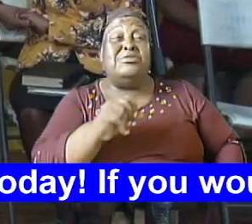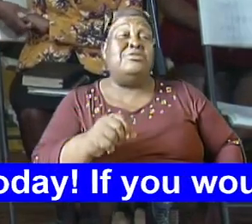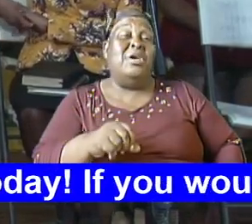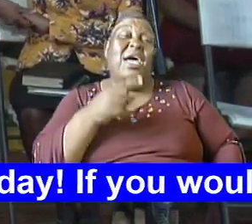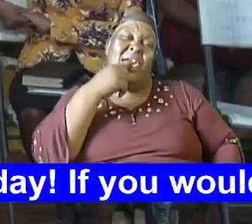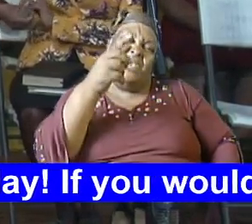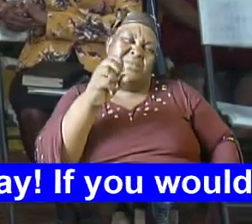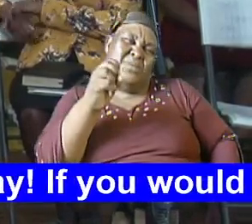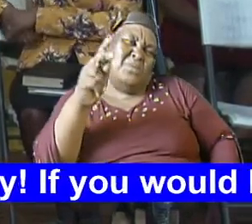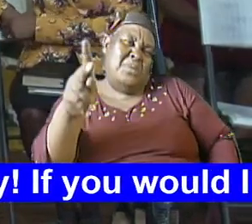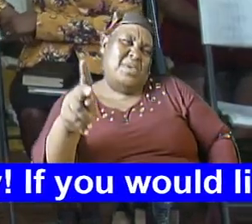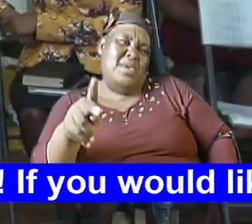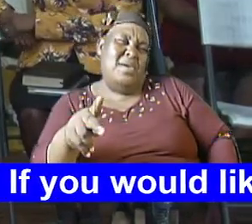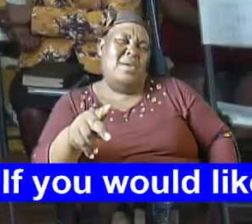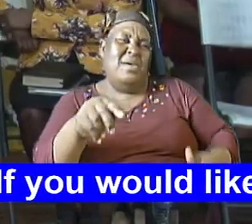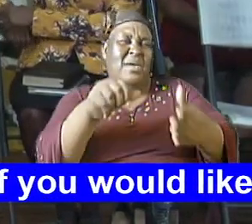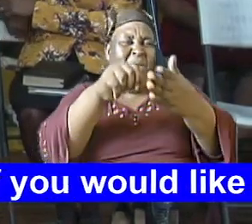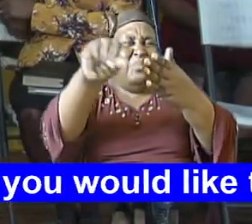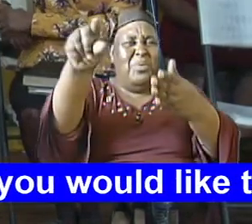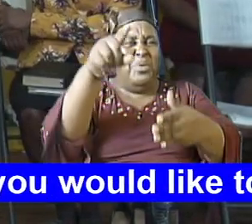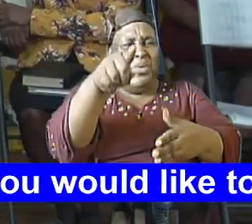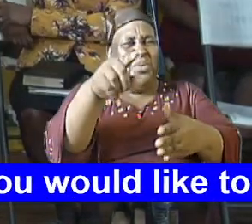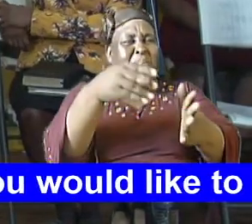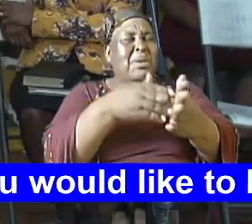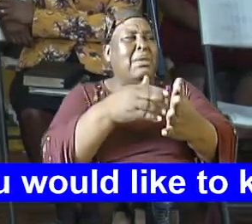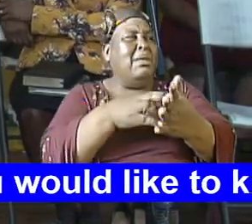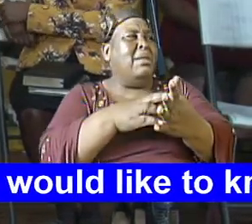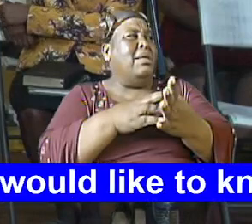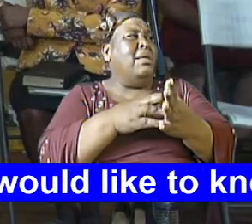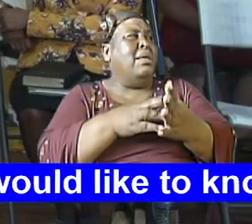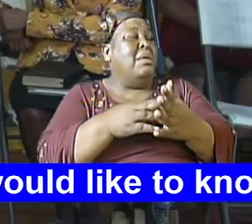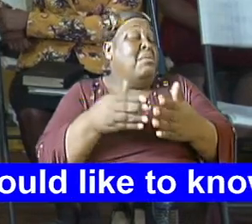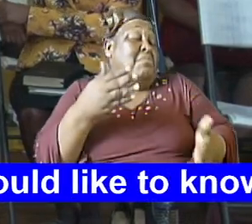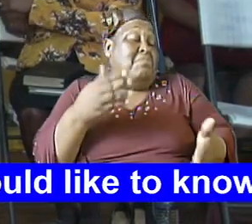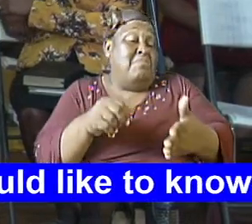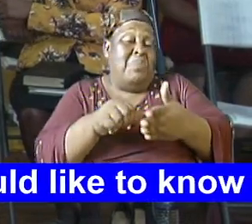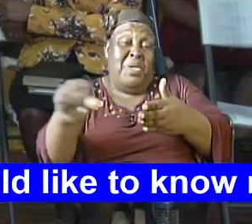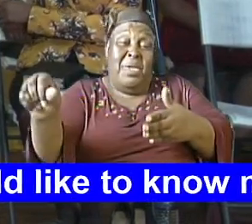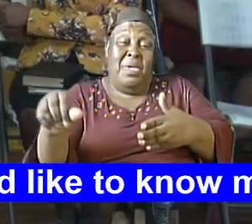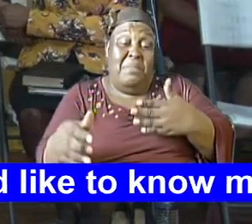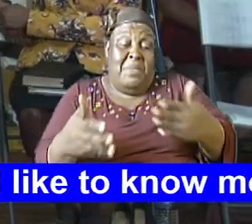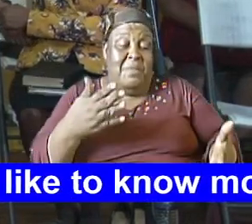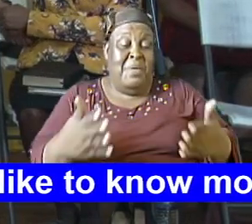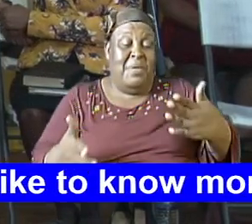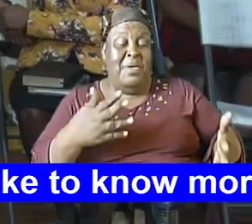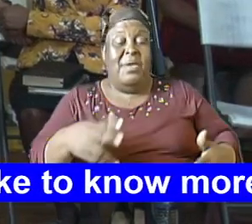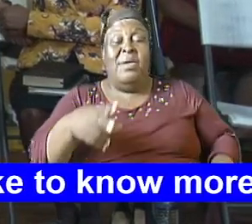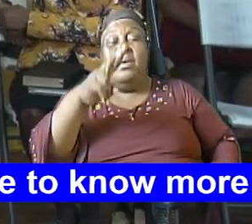And I say, all right, I'm going to pay you back. He paid me probably like